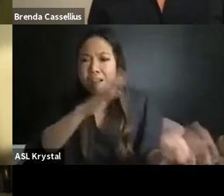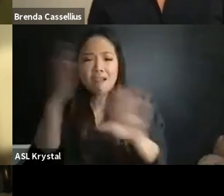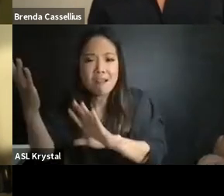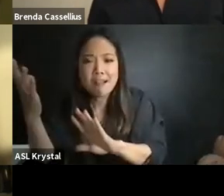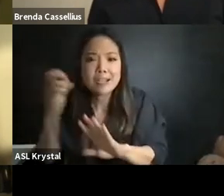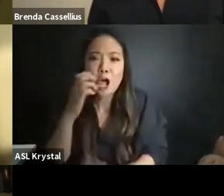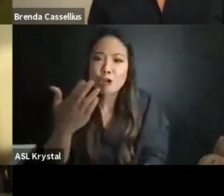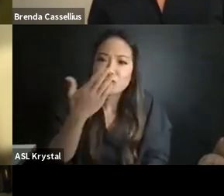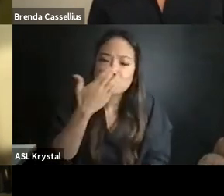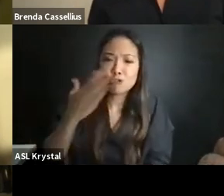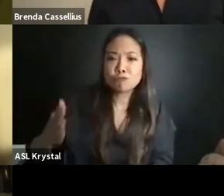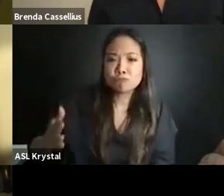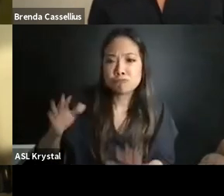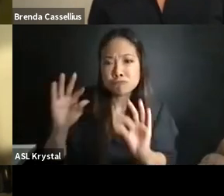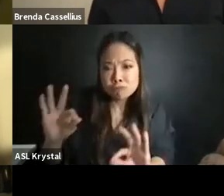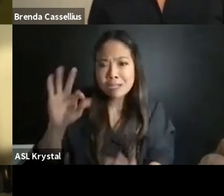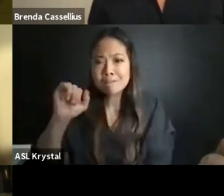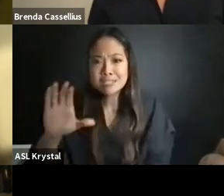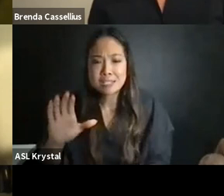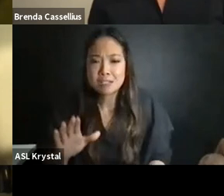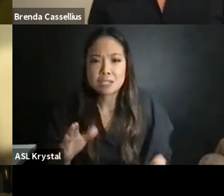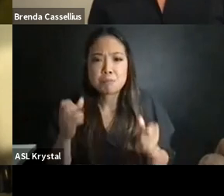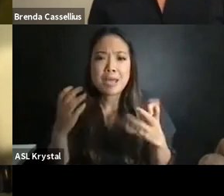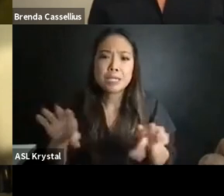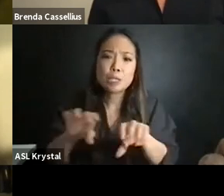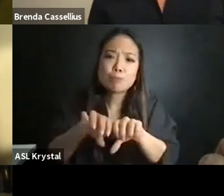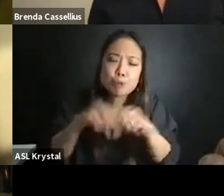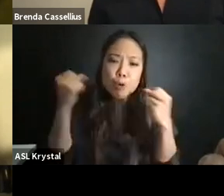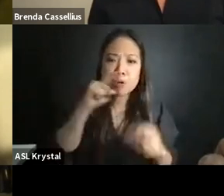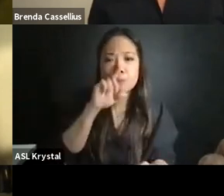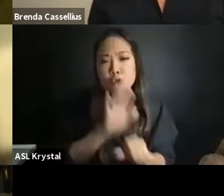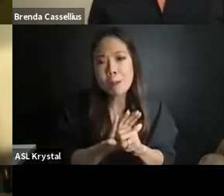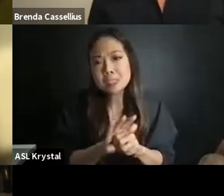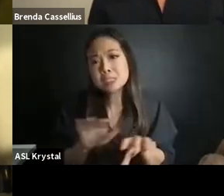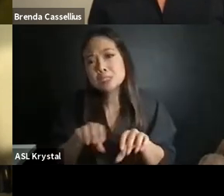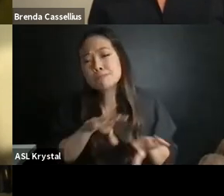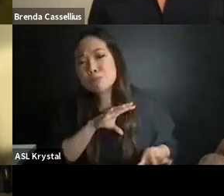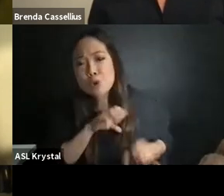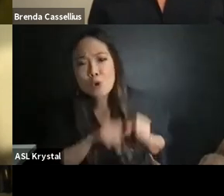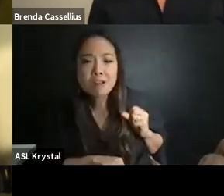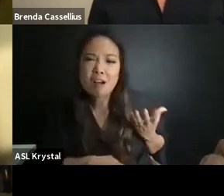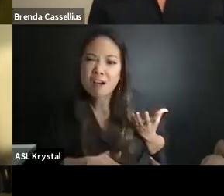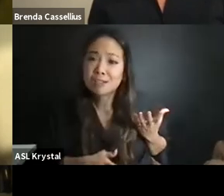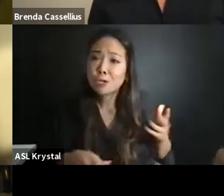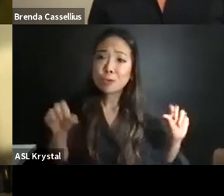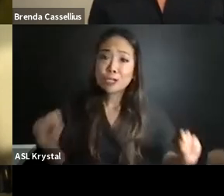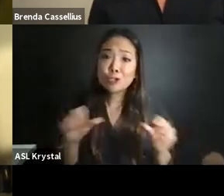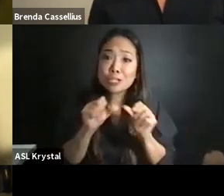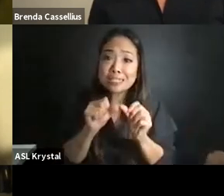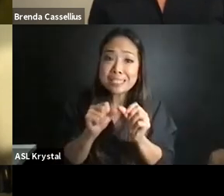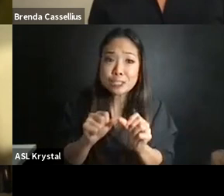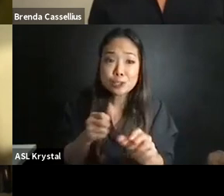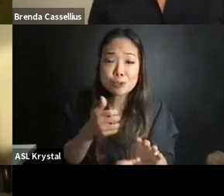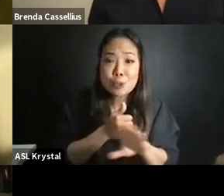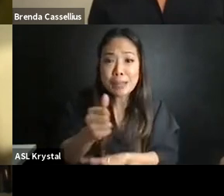broken hearts betrayal where's the plan we could stop blaming trump blind blindness the potuses in calling